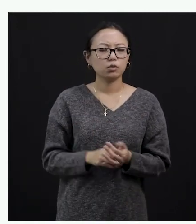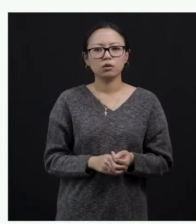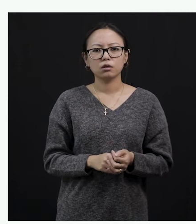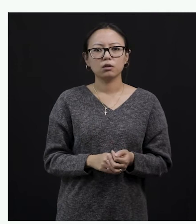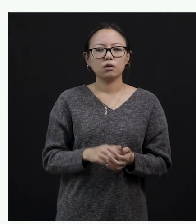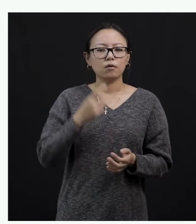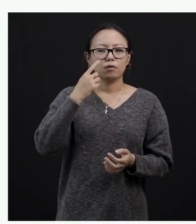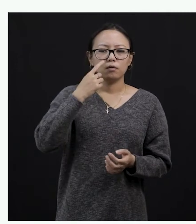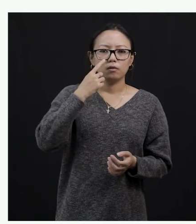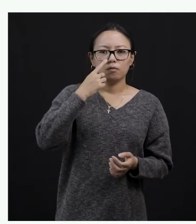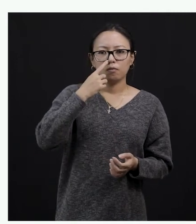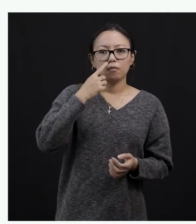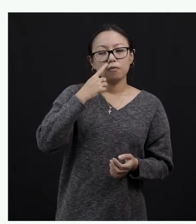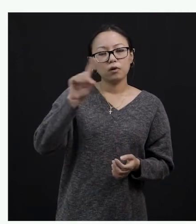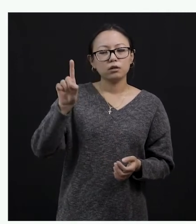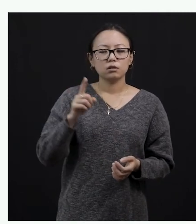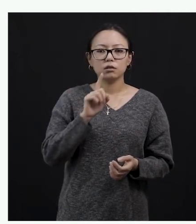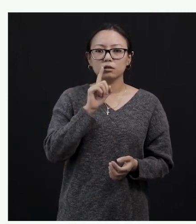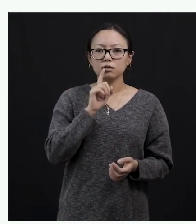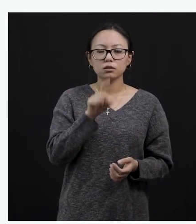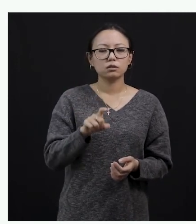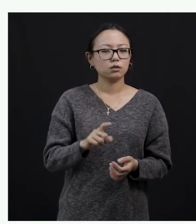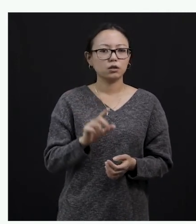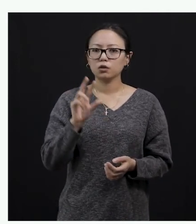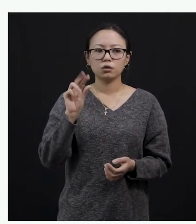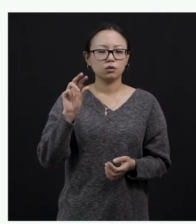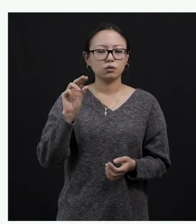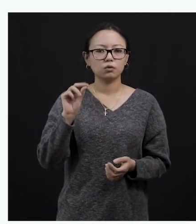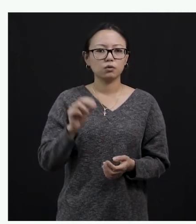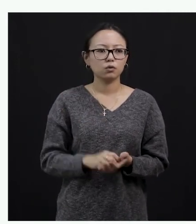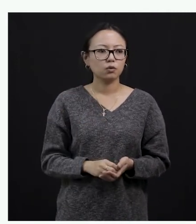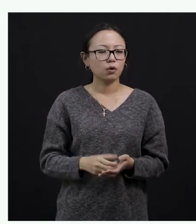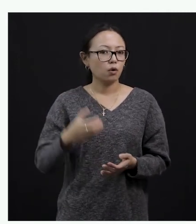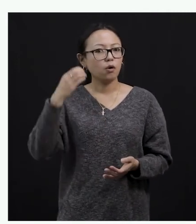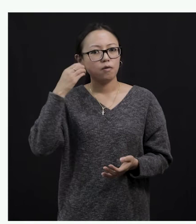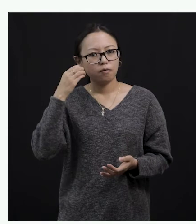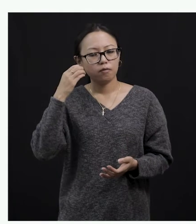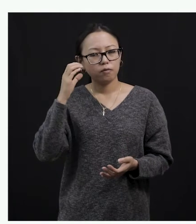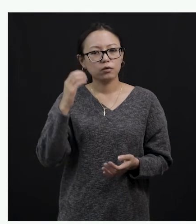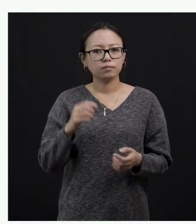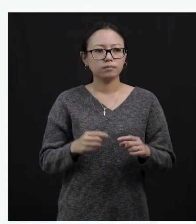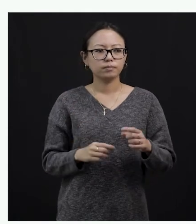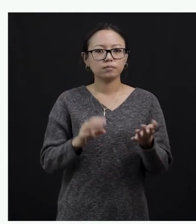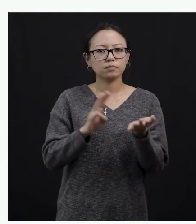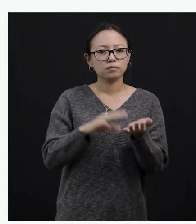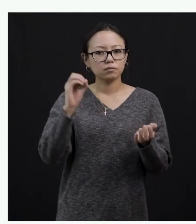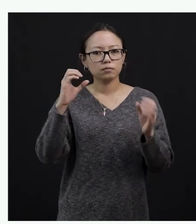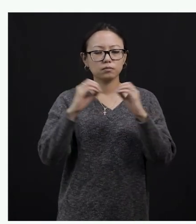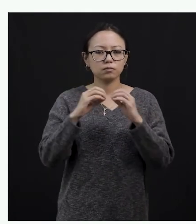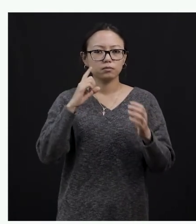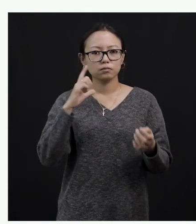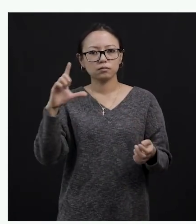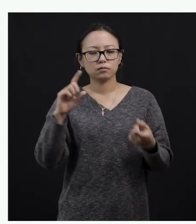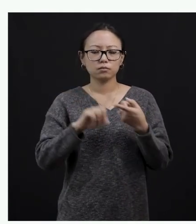only letter and telegram, but we also have a mobile phone, which is the most popular uh,